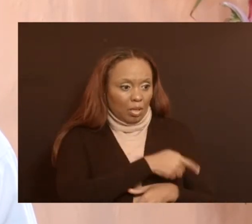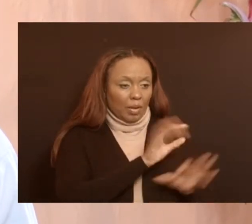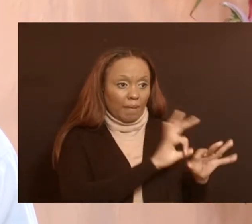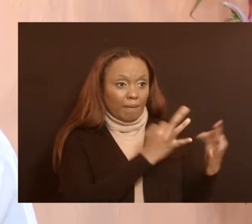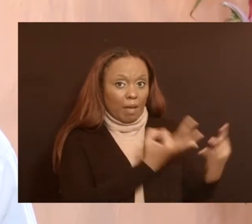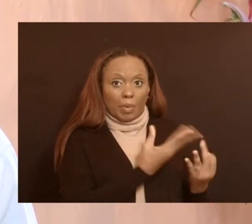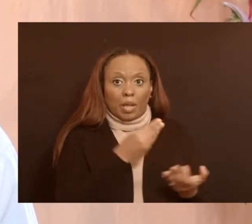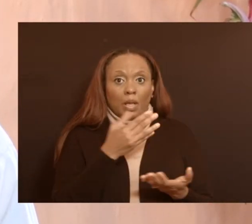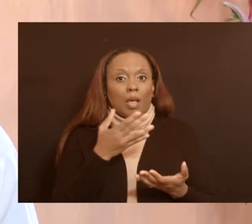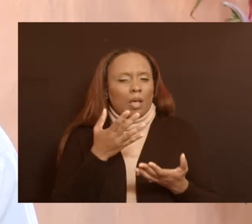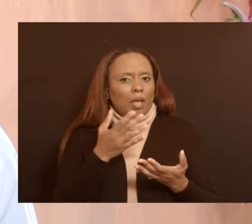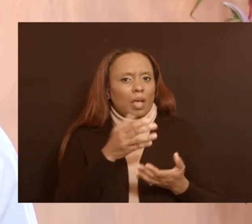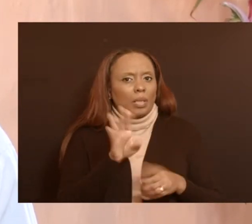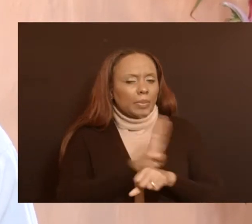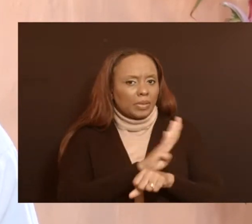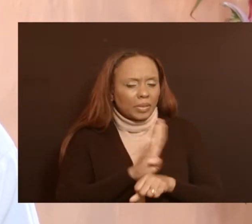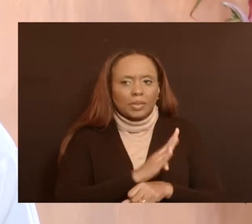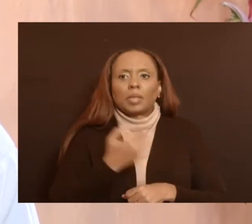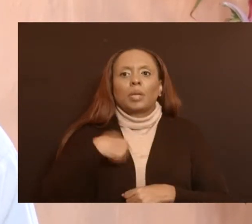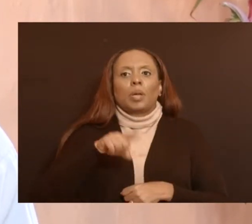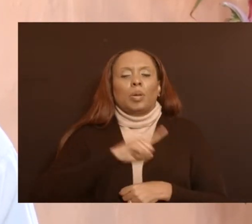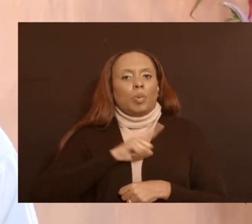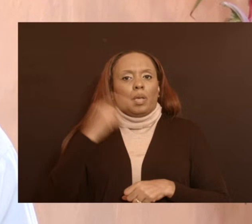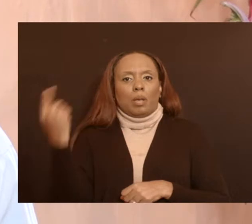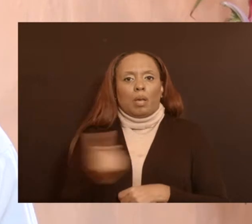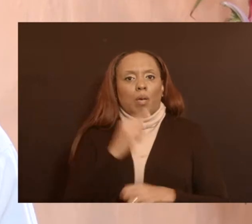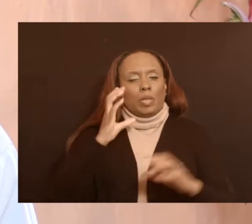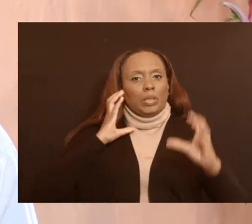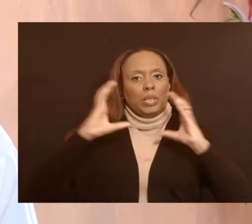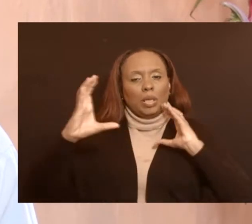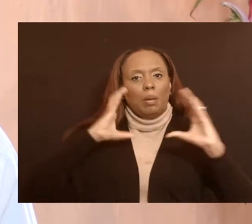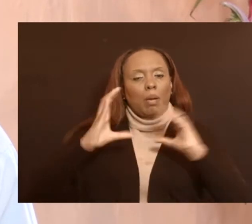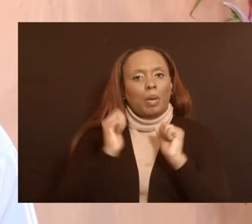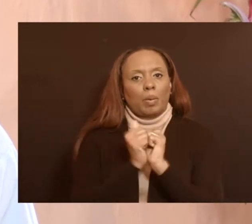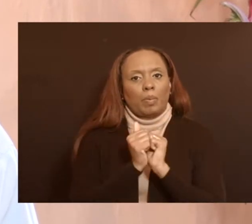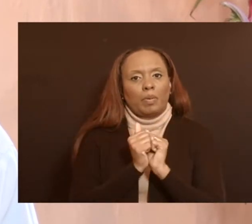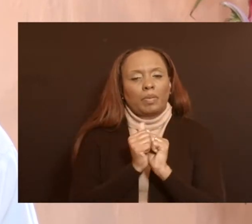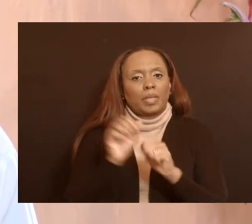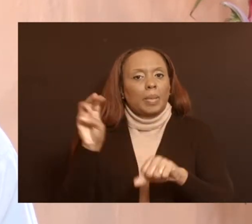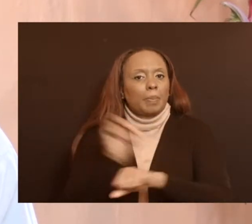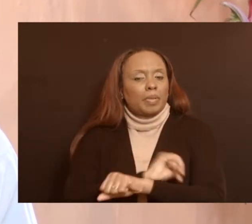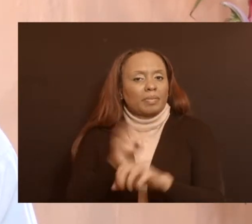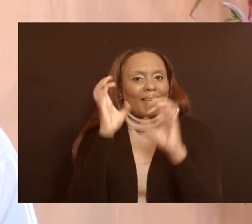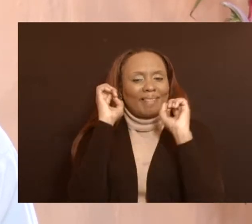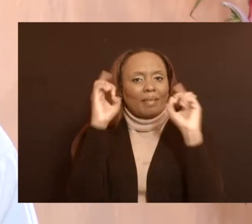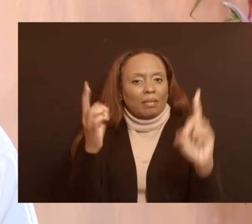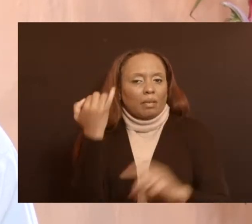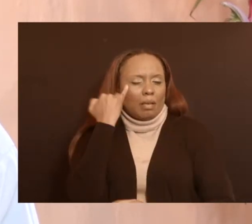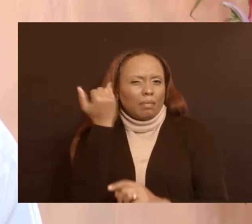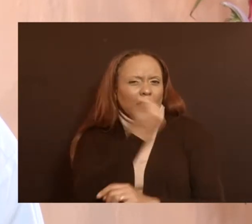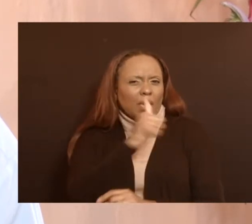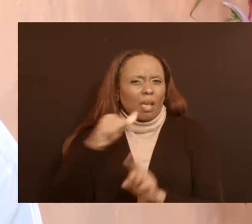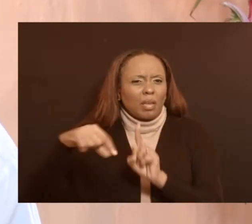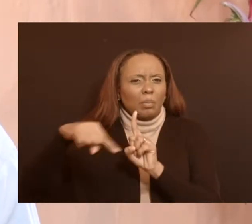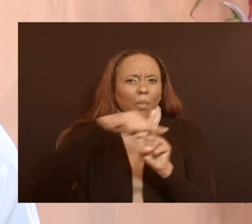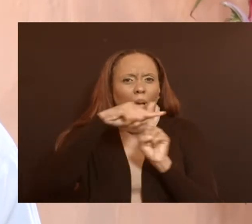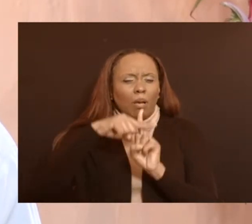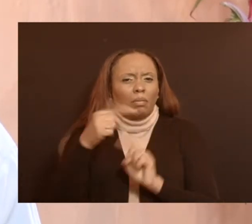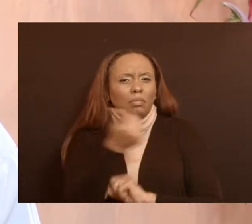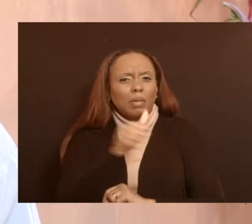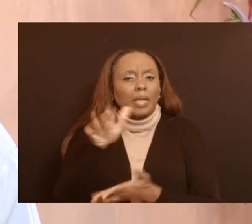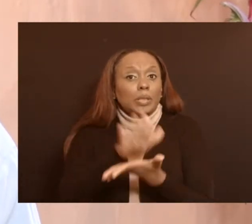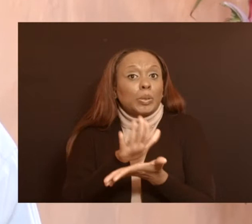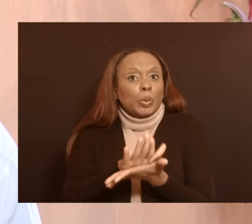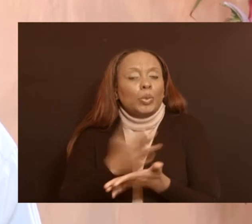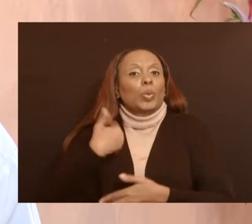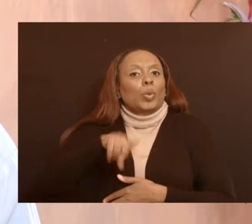the Ministry of Health always communicate to the Ministry of Education if there is any positive at any school.